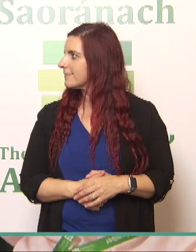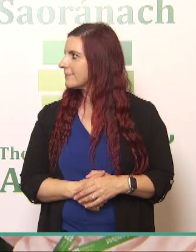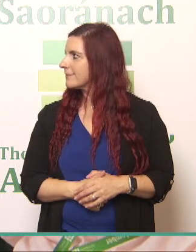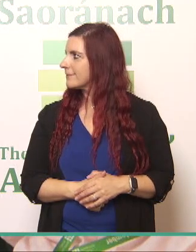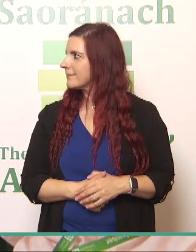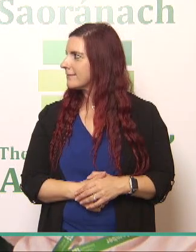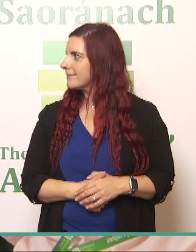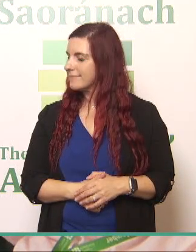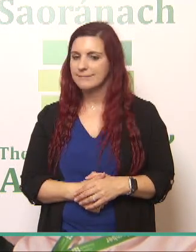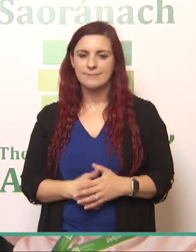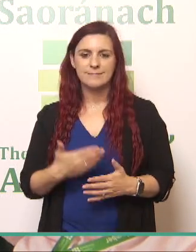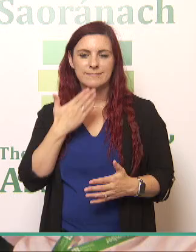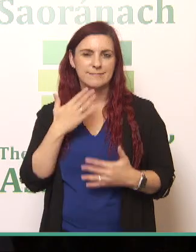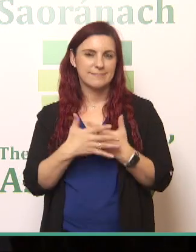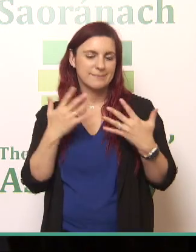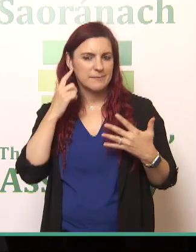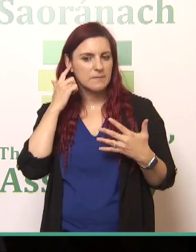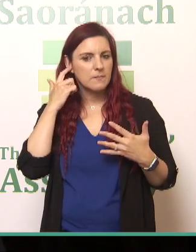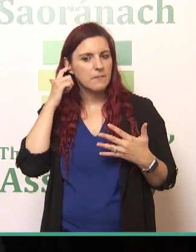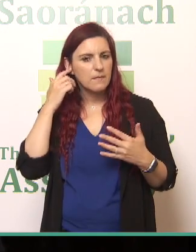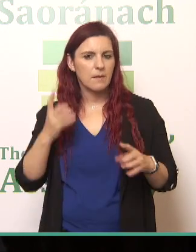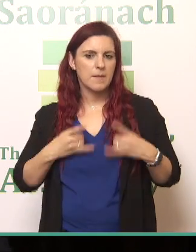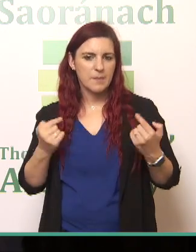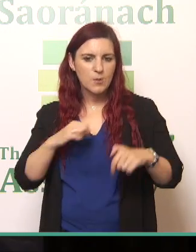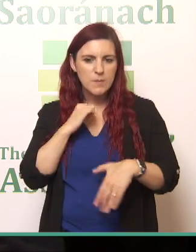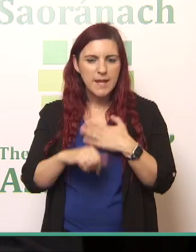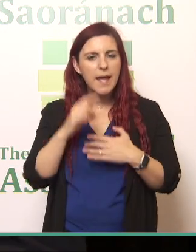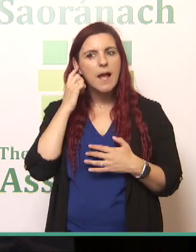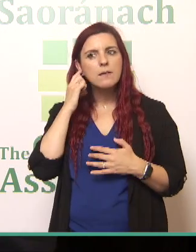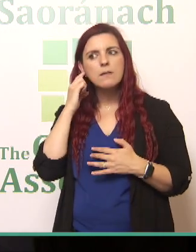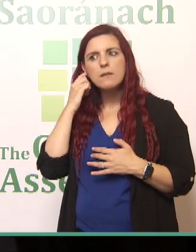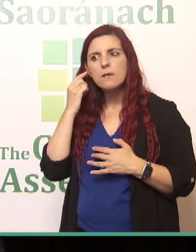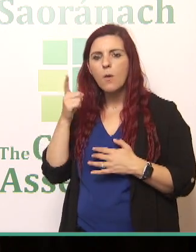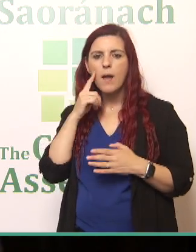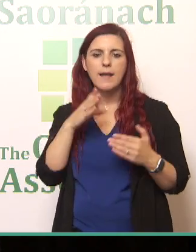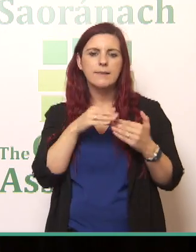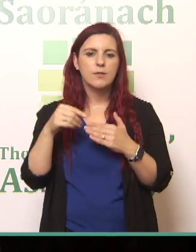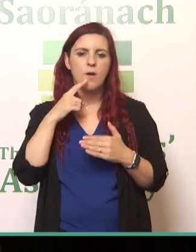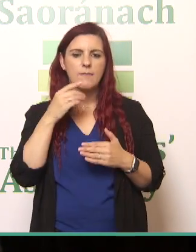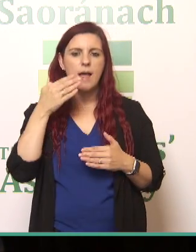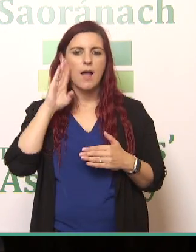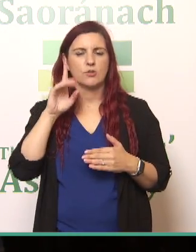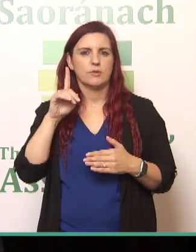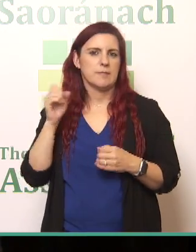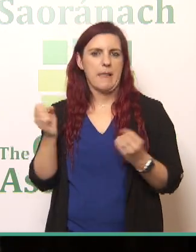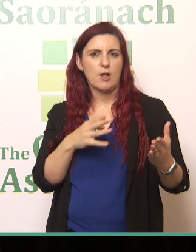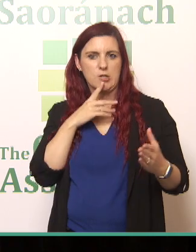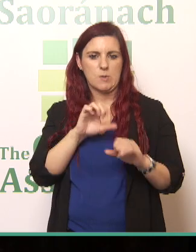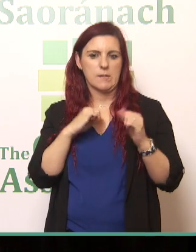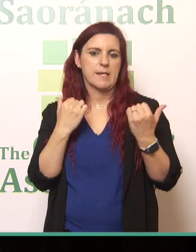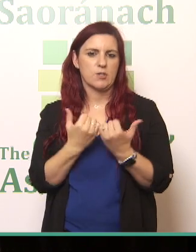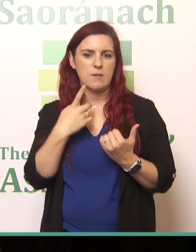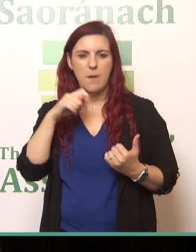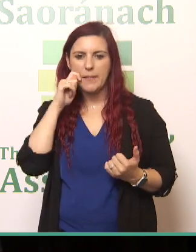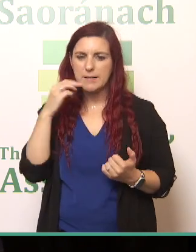Thanks very much, and I'm delighted to have the opportunity to be here today and as leader of the Irish Creamy Mill Suppliers Association. I think it's